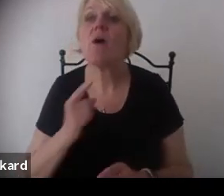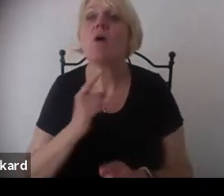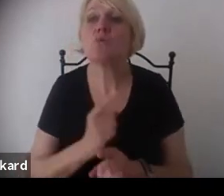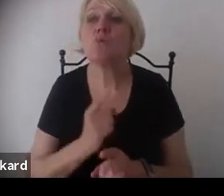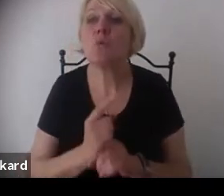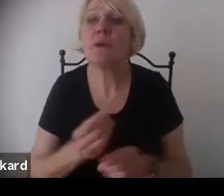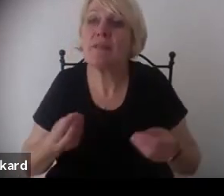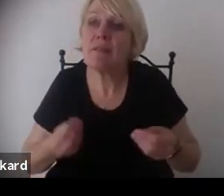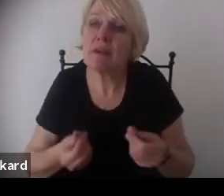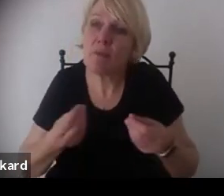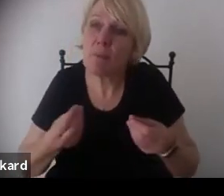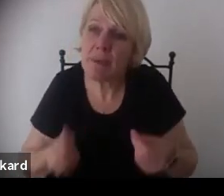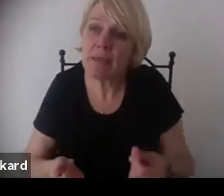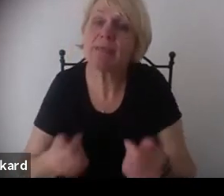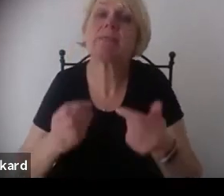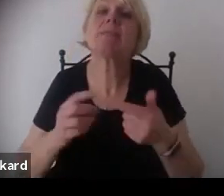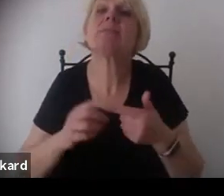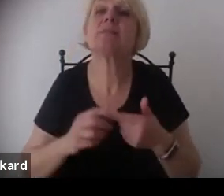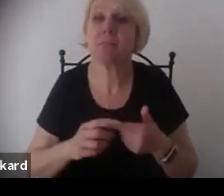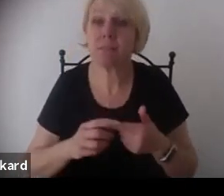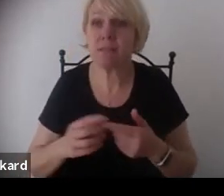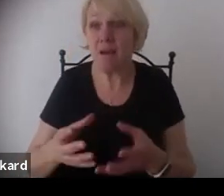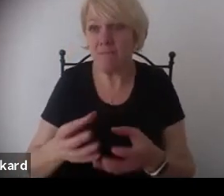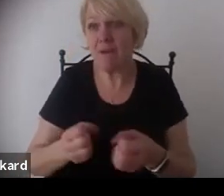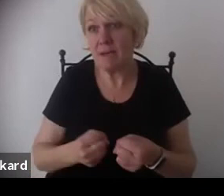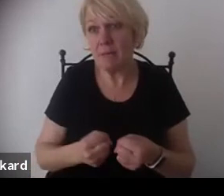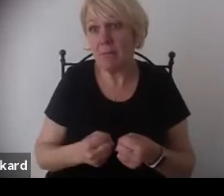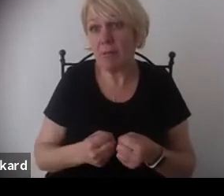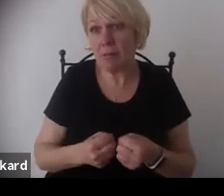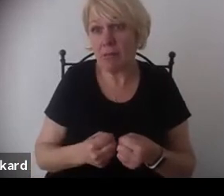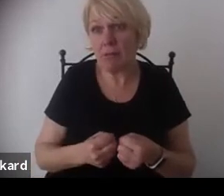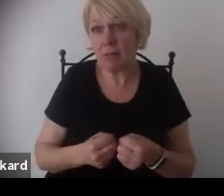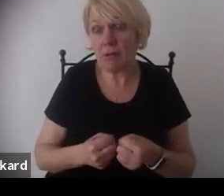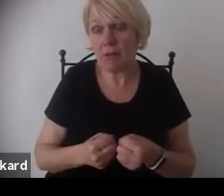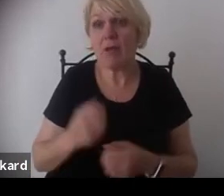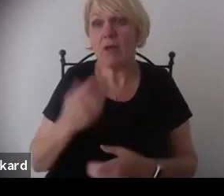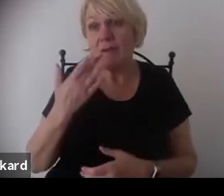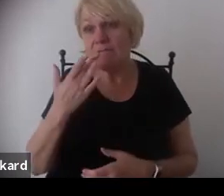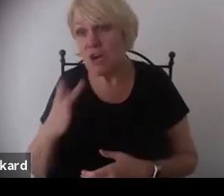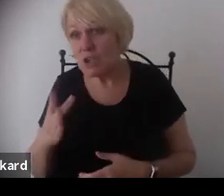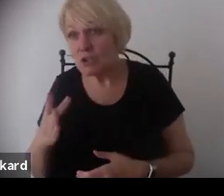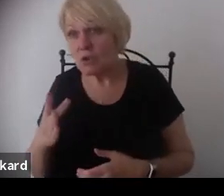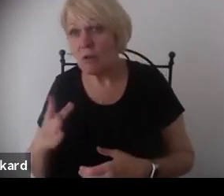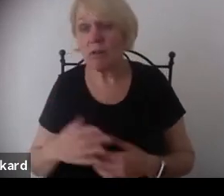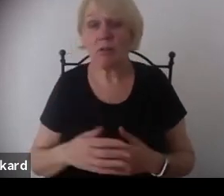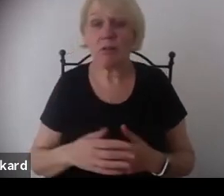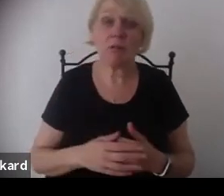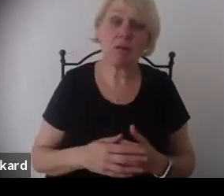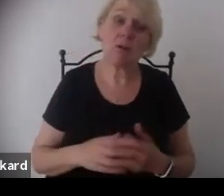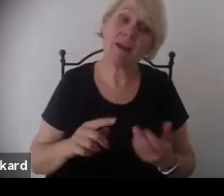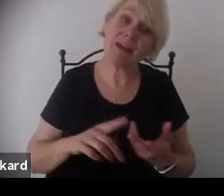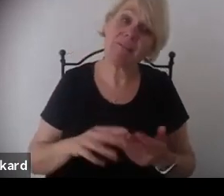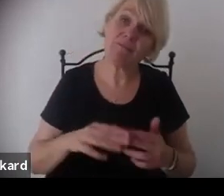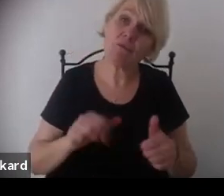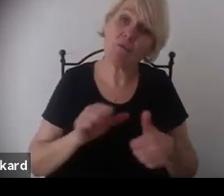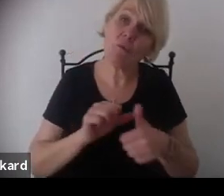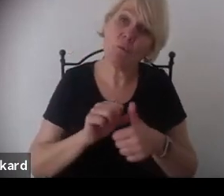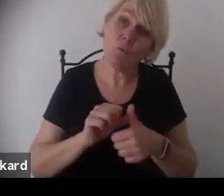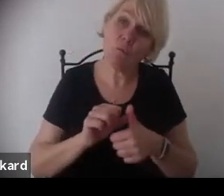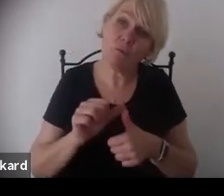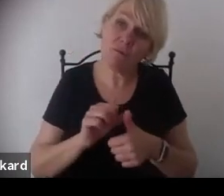still available. They are available to be accessed via virtual if you'd prefer to do something on screen like